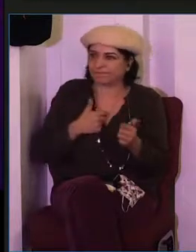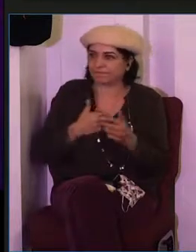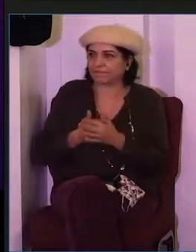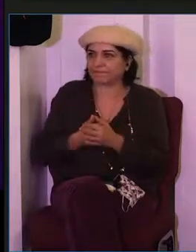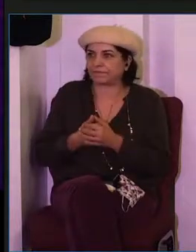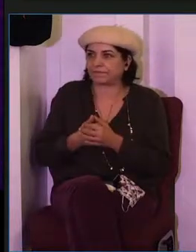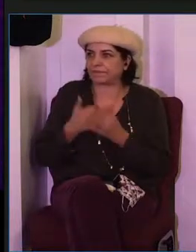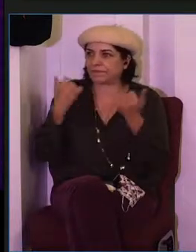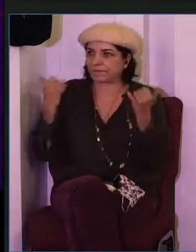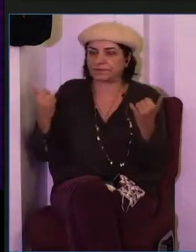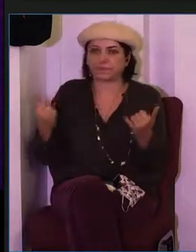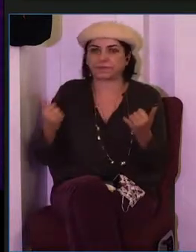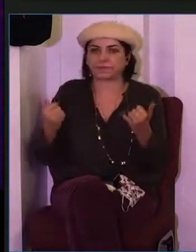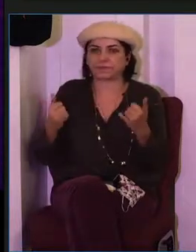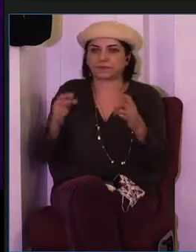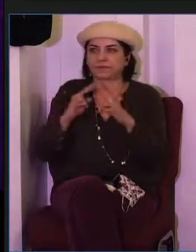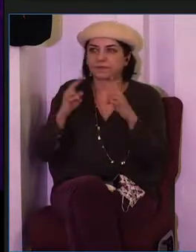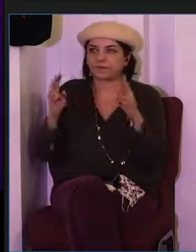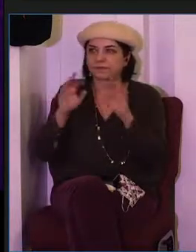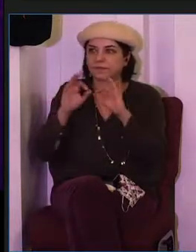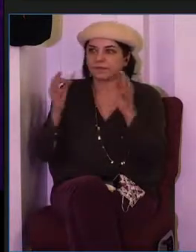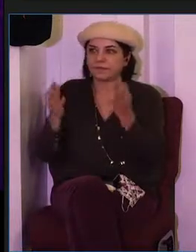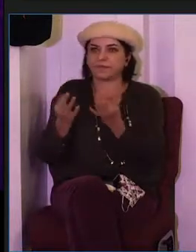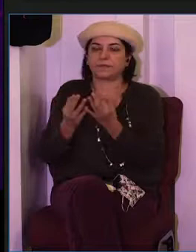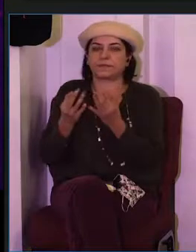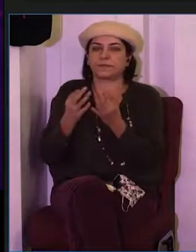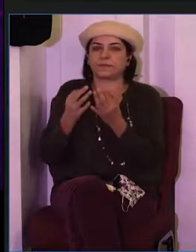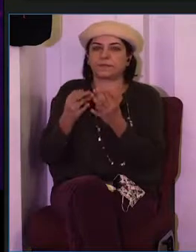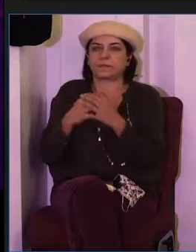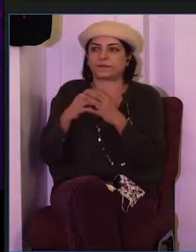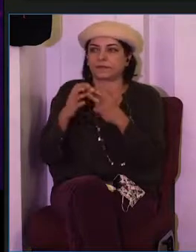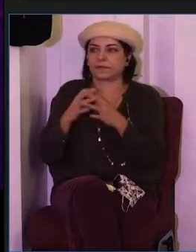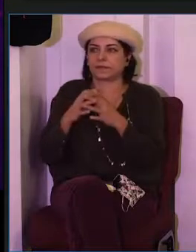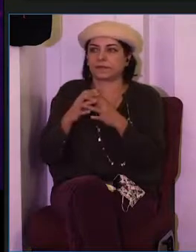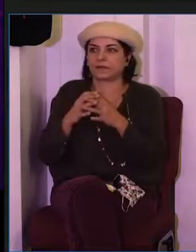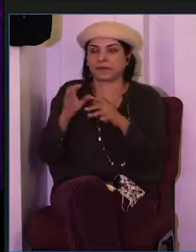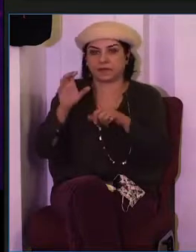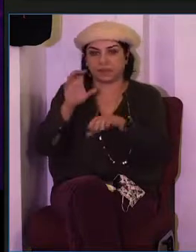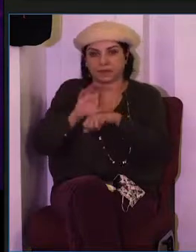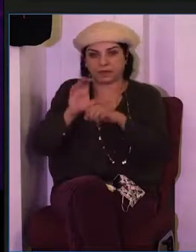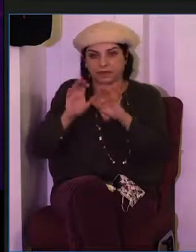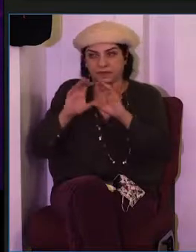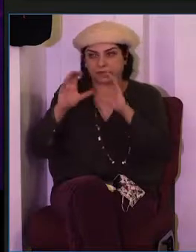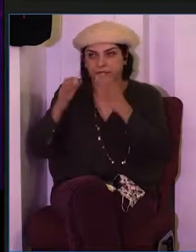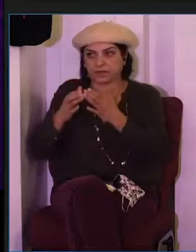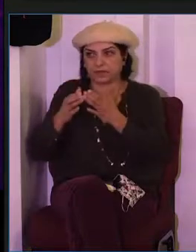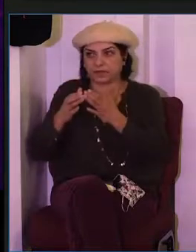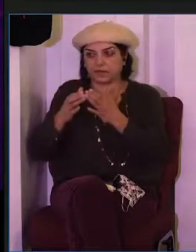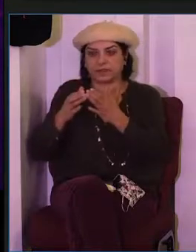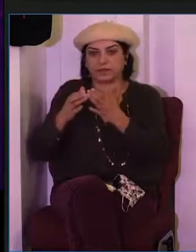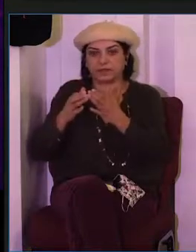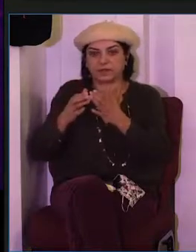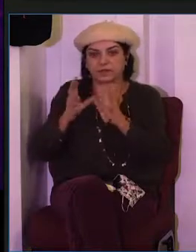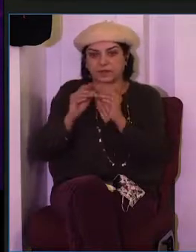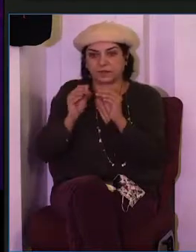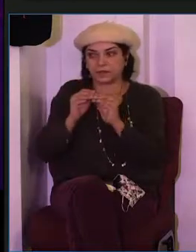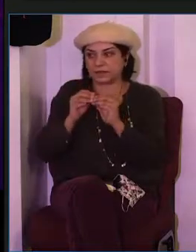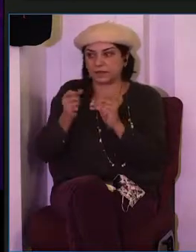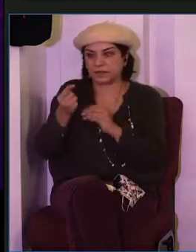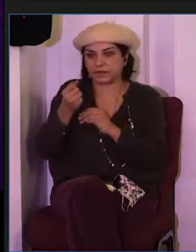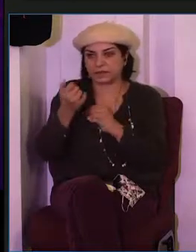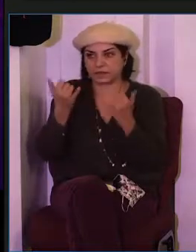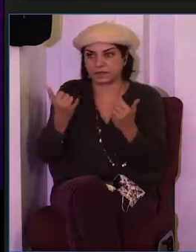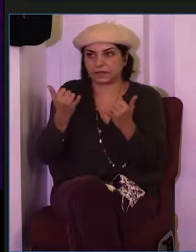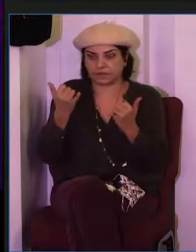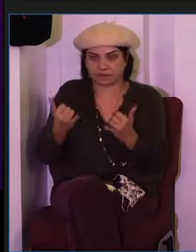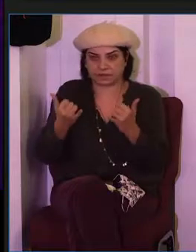Today, very important. The congregational meeting is this Sunday, 11:45. We'll hold our virtual congregational